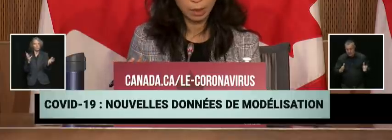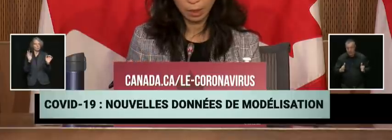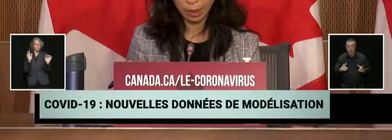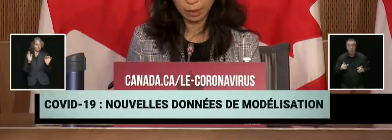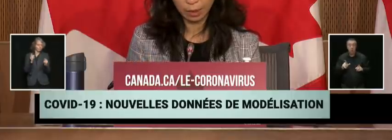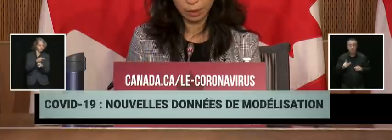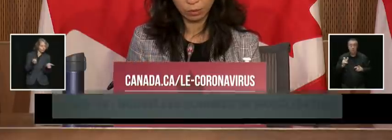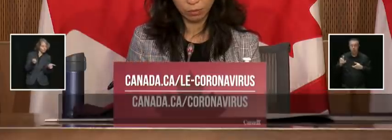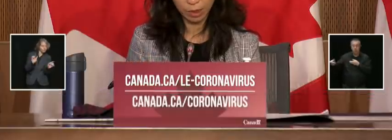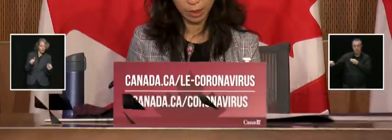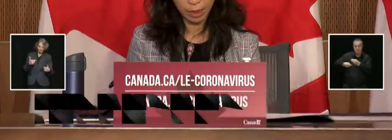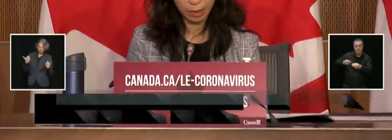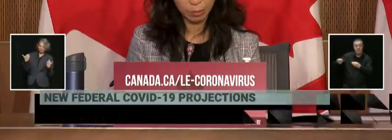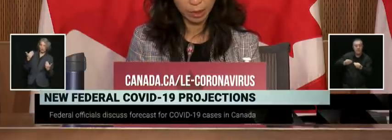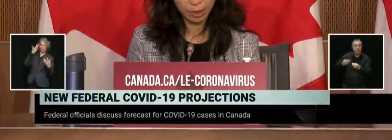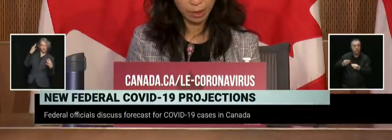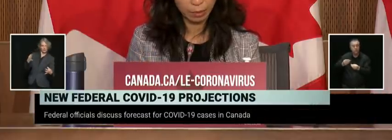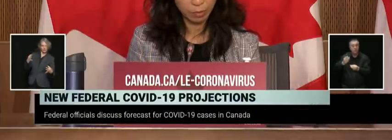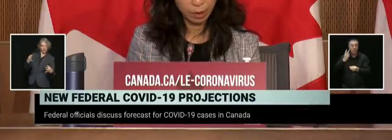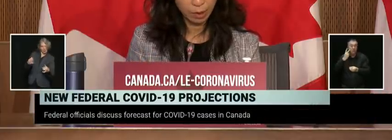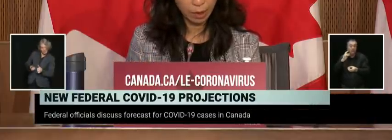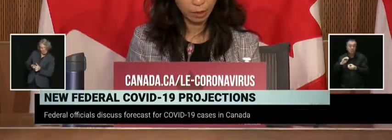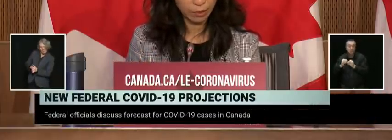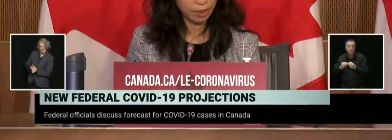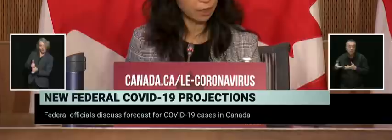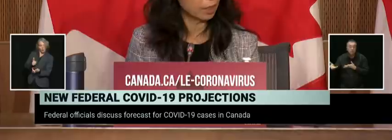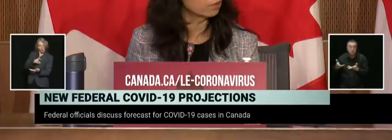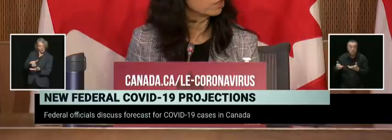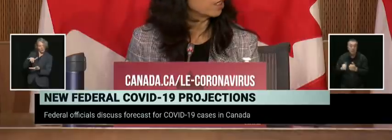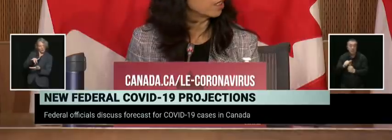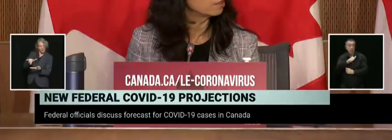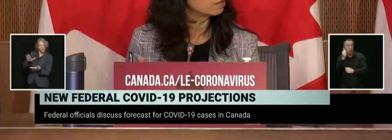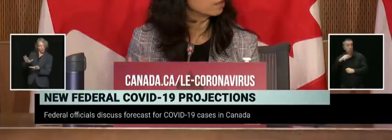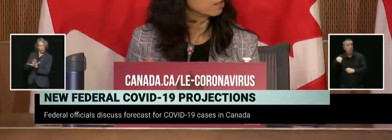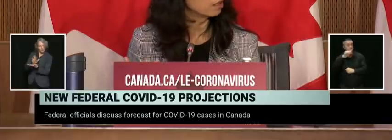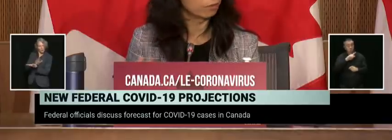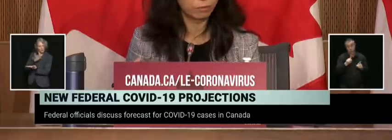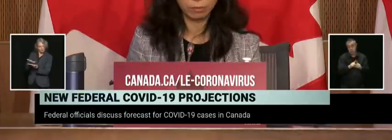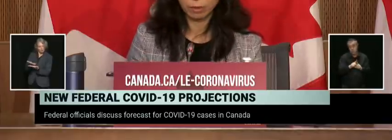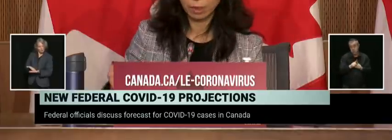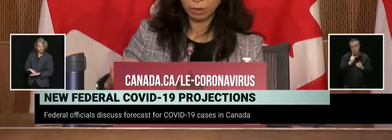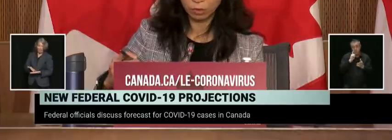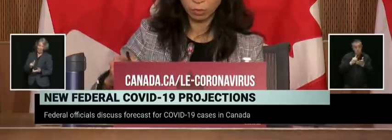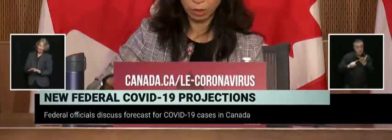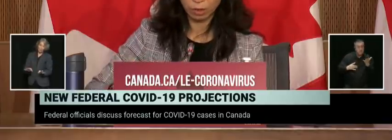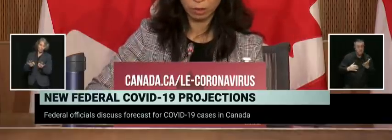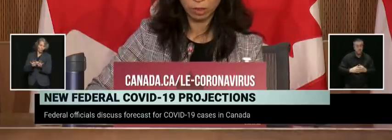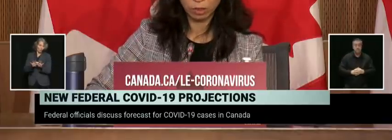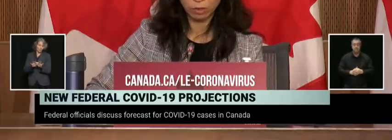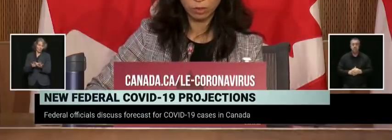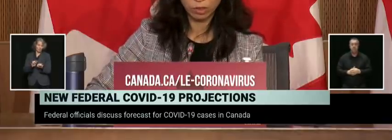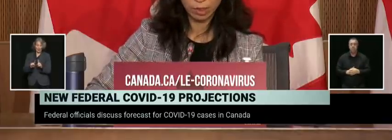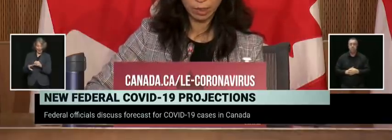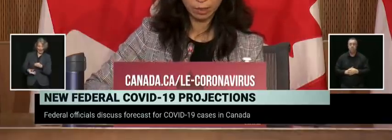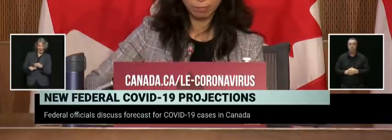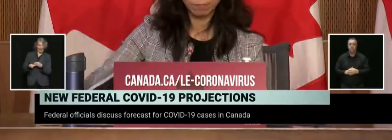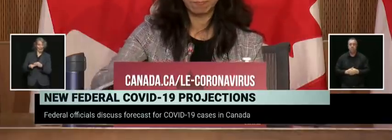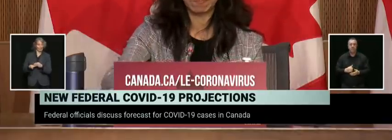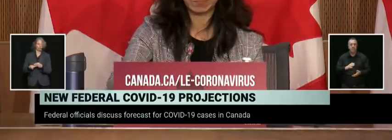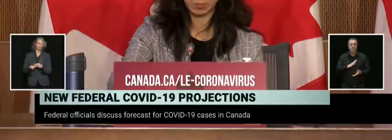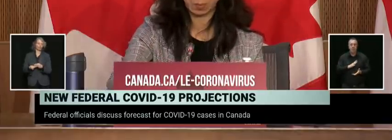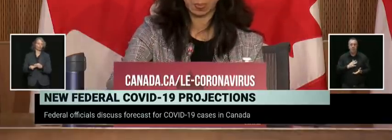others. That's really key. But I don't have anything else to add to what Dr. Njoo has just